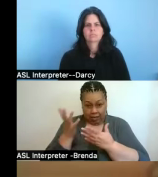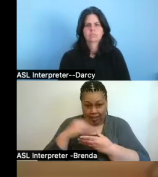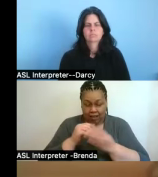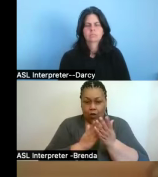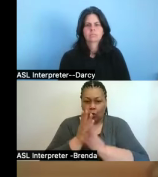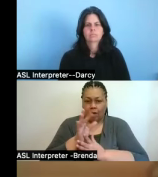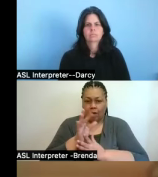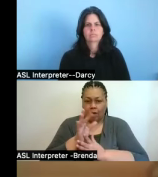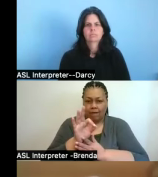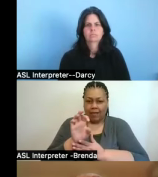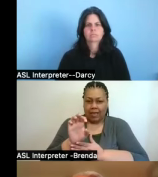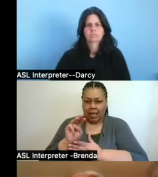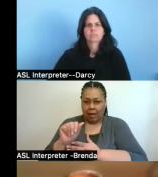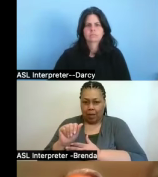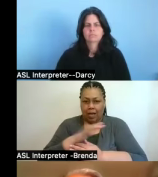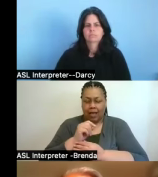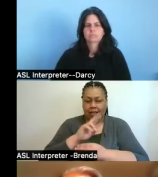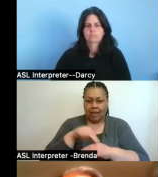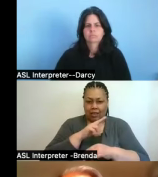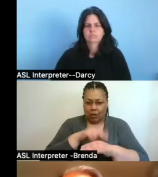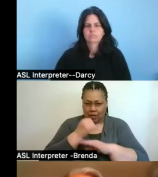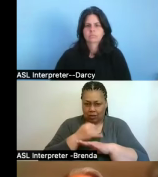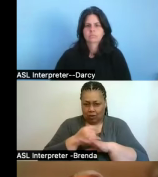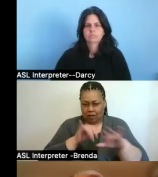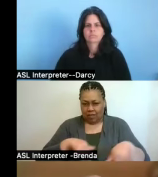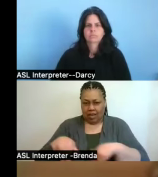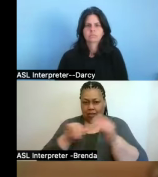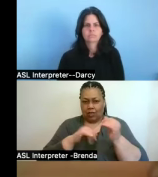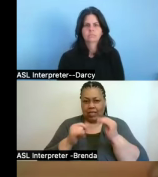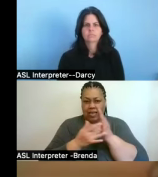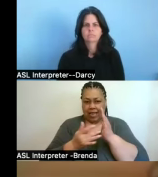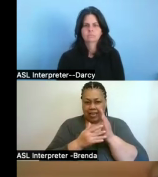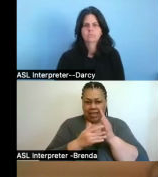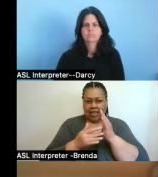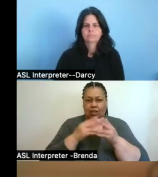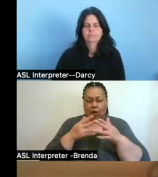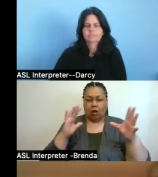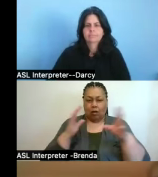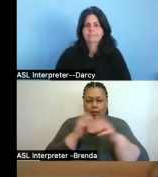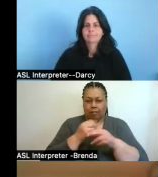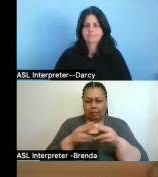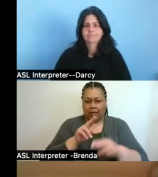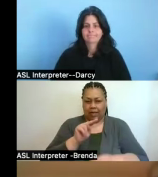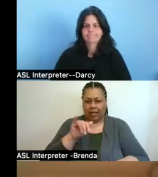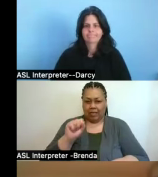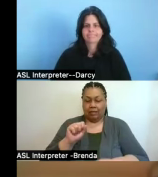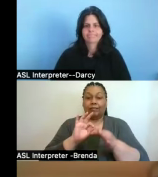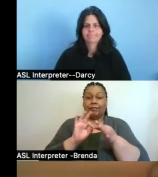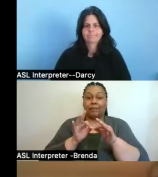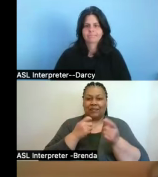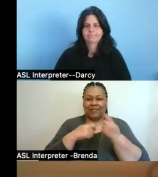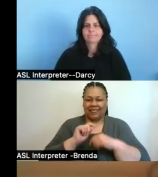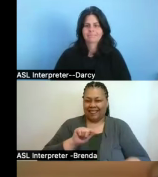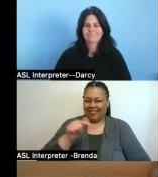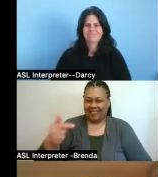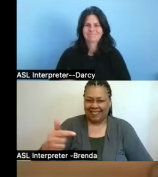through FEMA and the National Institute of Standards and Technology, which goes by the acronym of NIST. Next slide. And now I'm going to